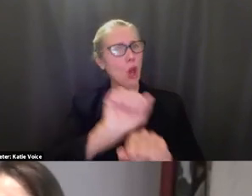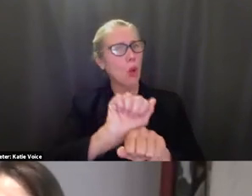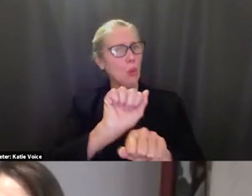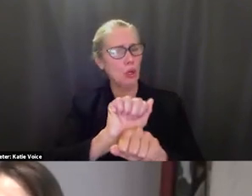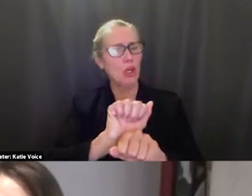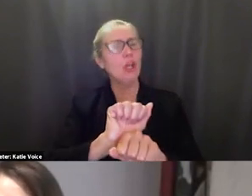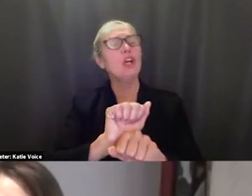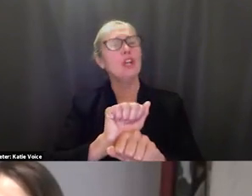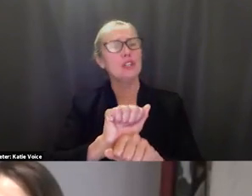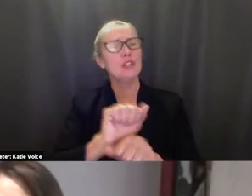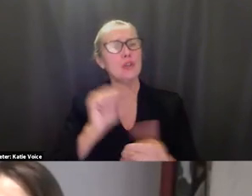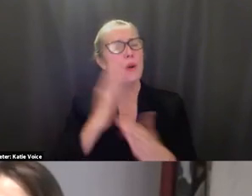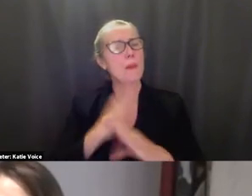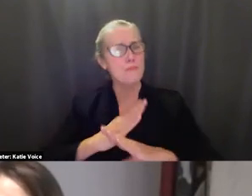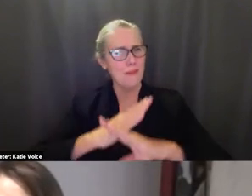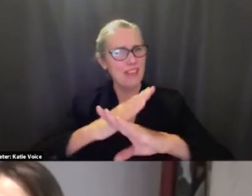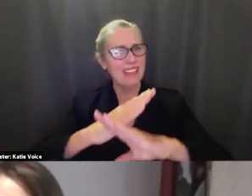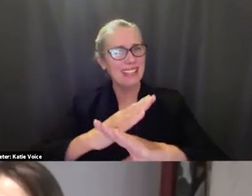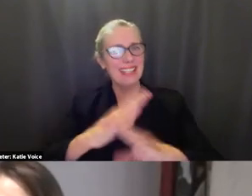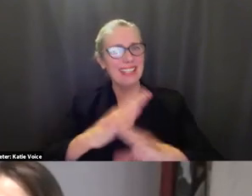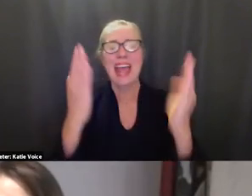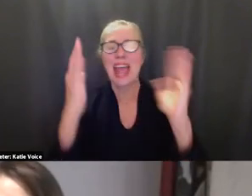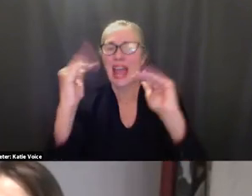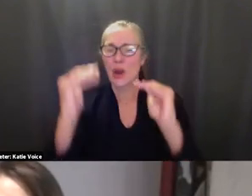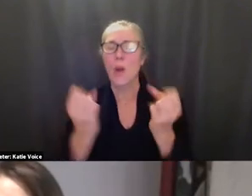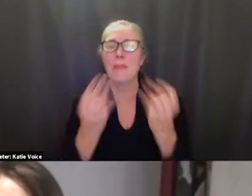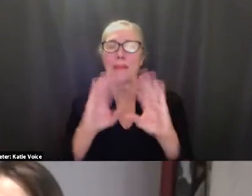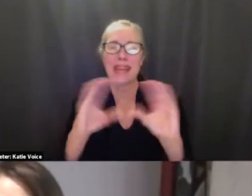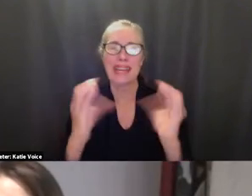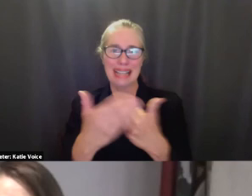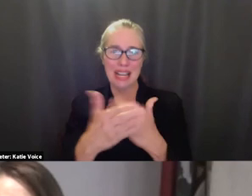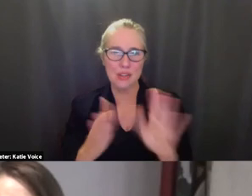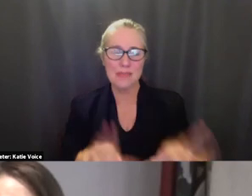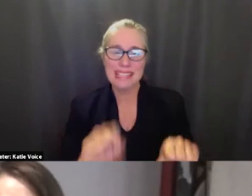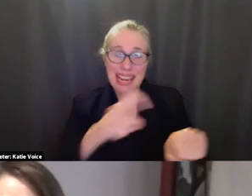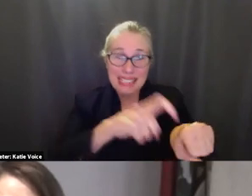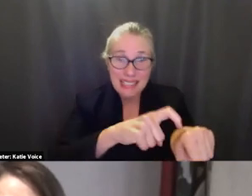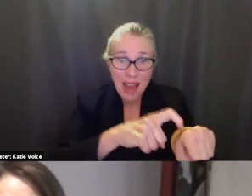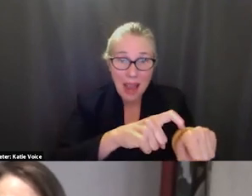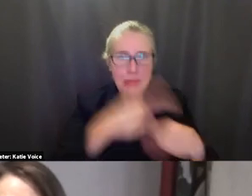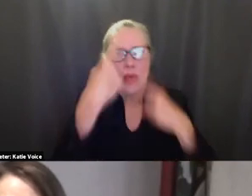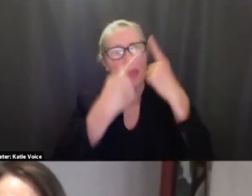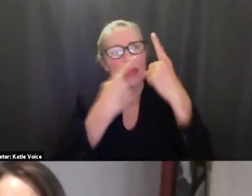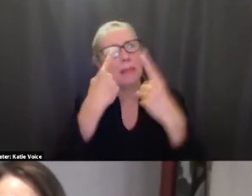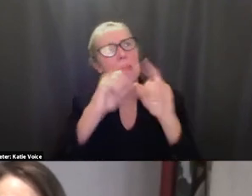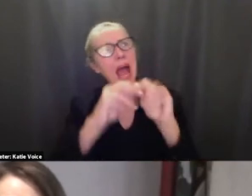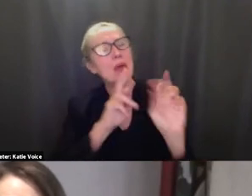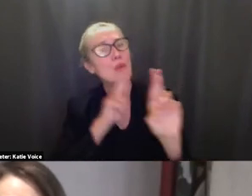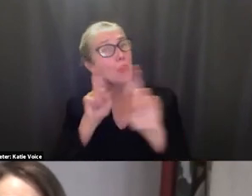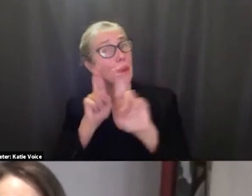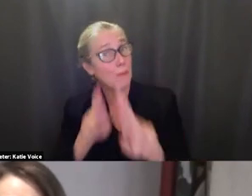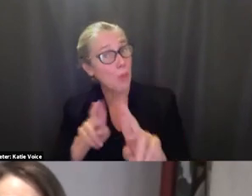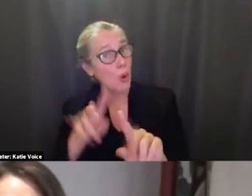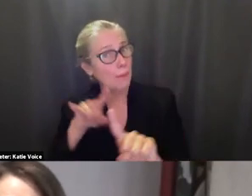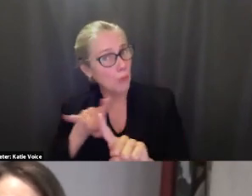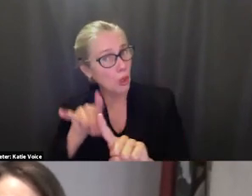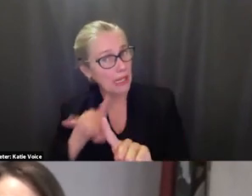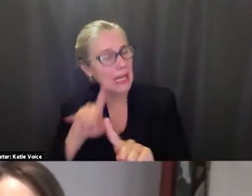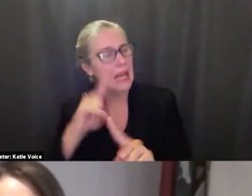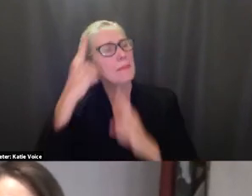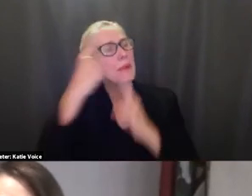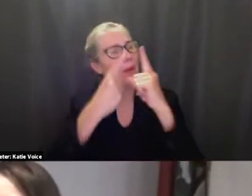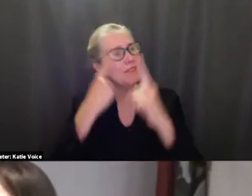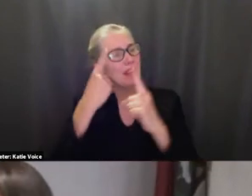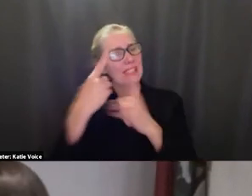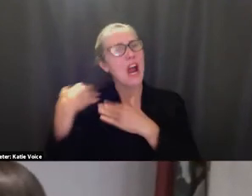it i hope that many classrooms throughout our district are taking time not only to think about how to report bullying but reflect on our